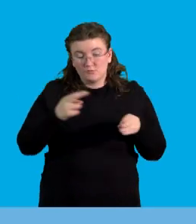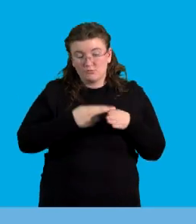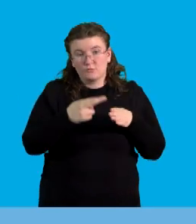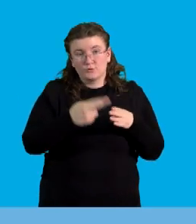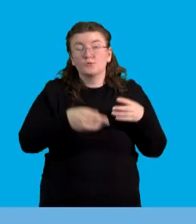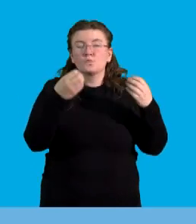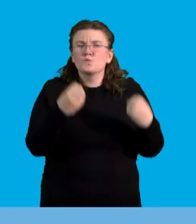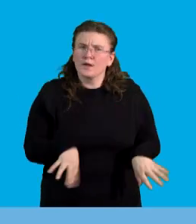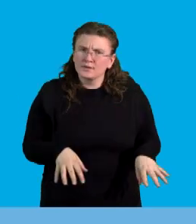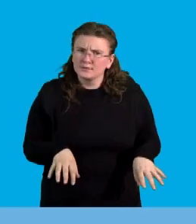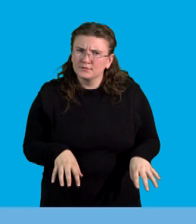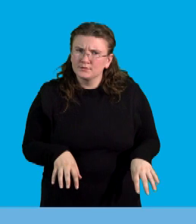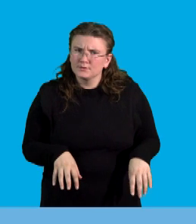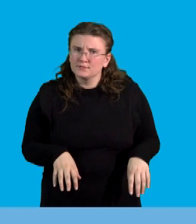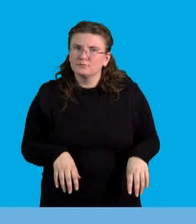energy output,